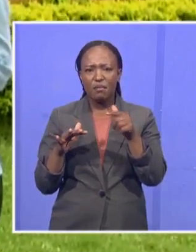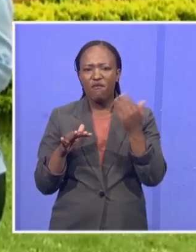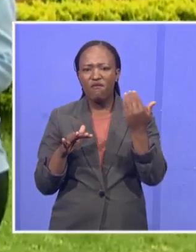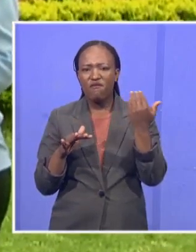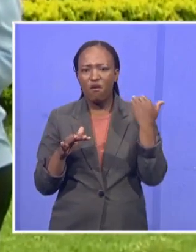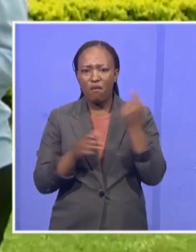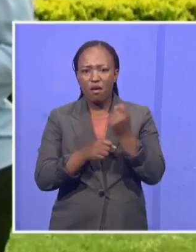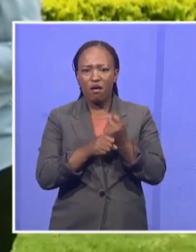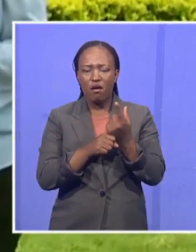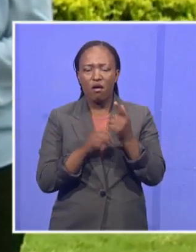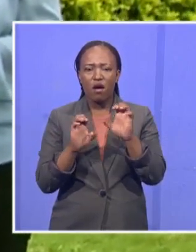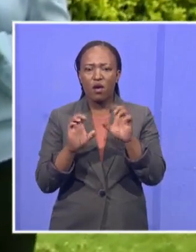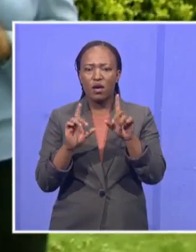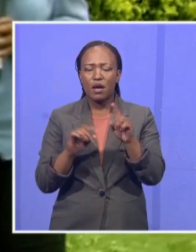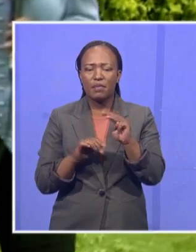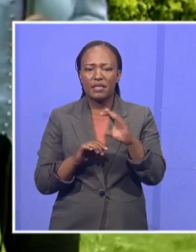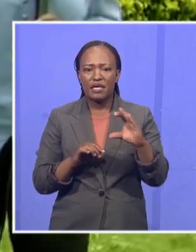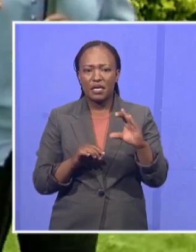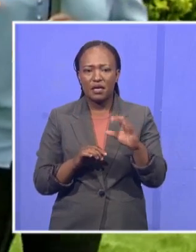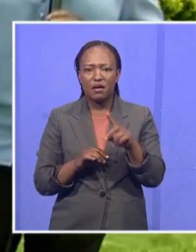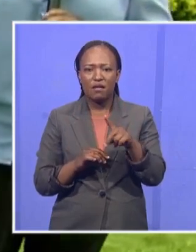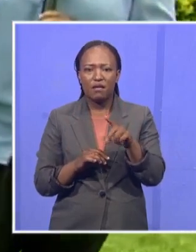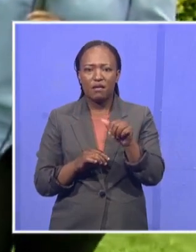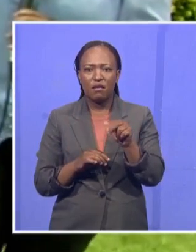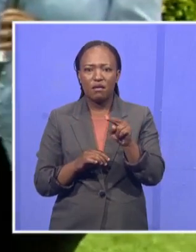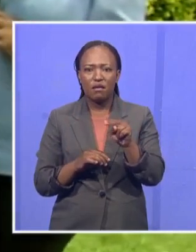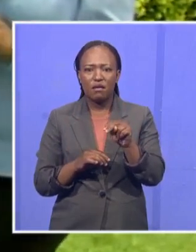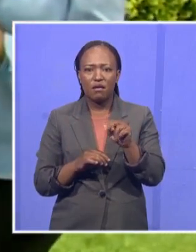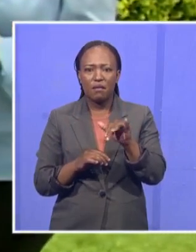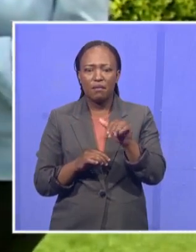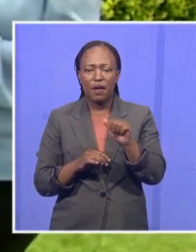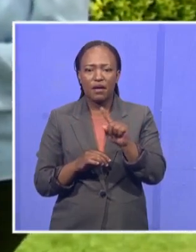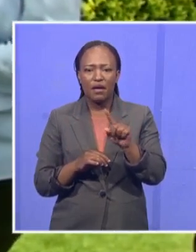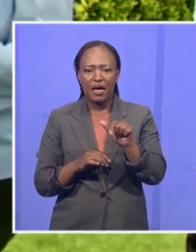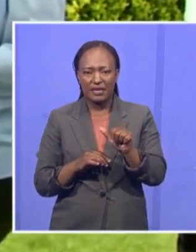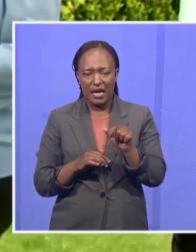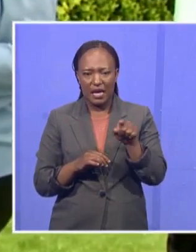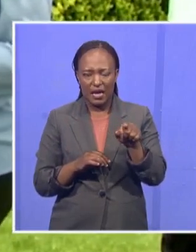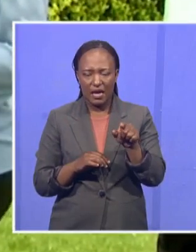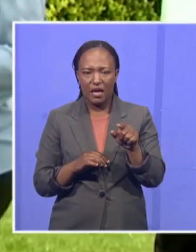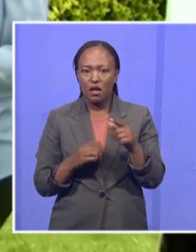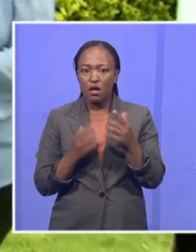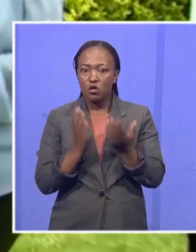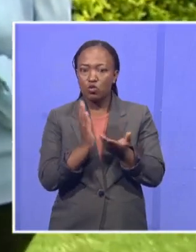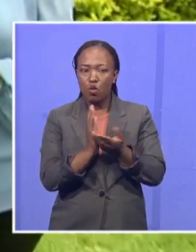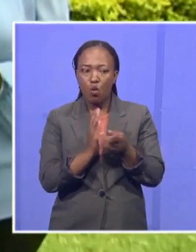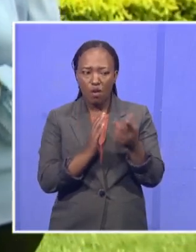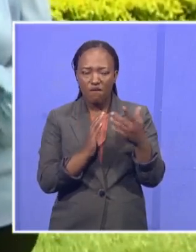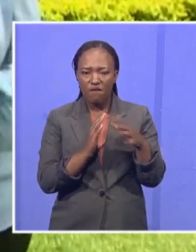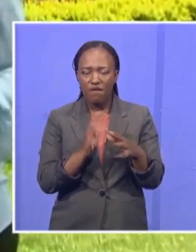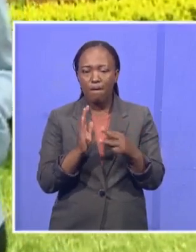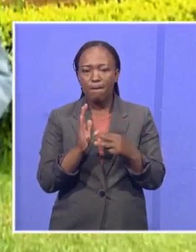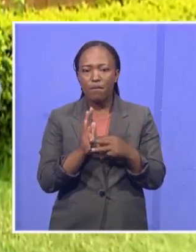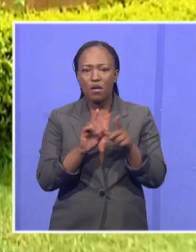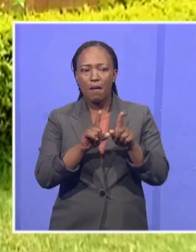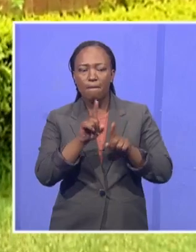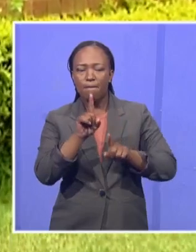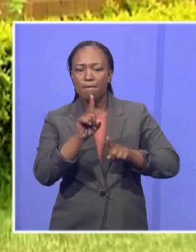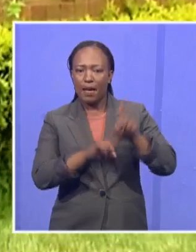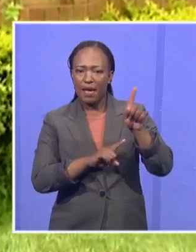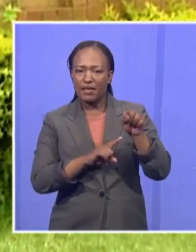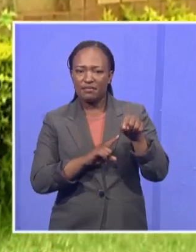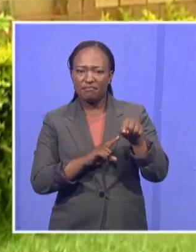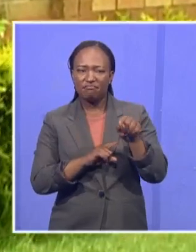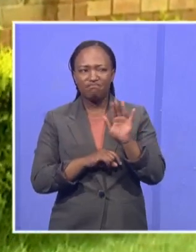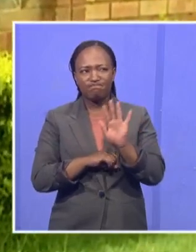Gauteng Education MEC Panyaza Lesufi. Now, this school has obtained a matric pass rate of